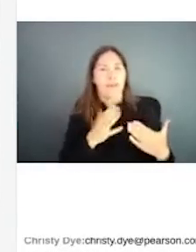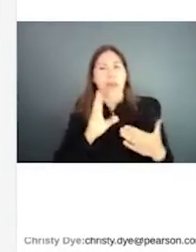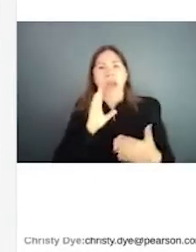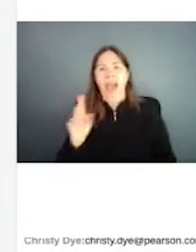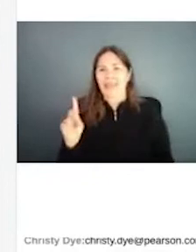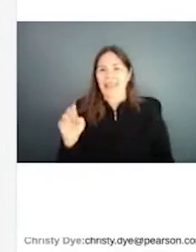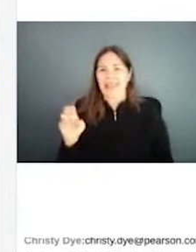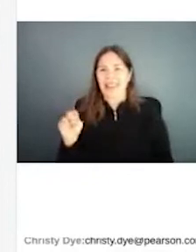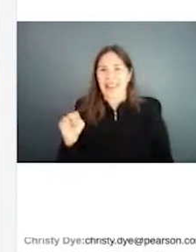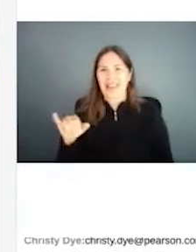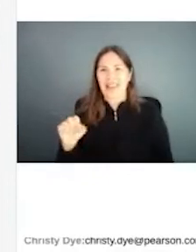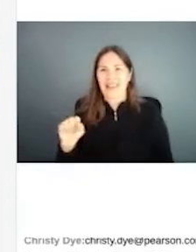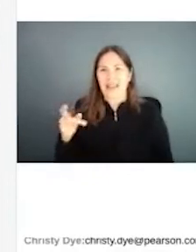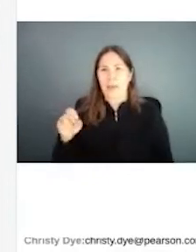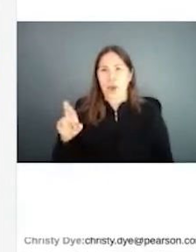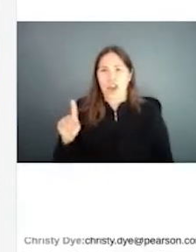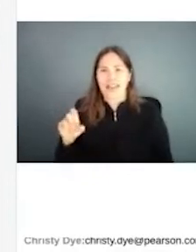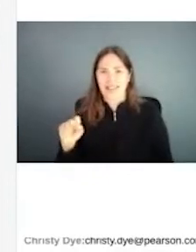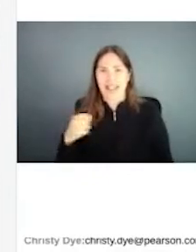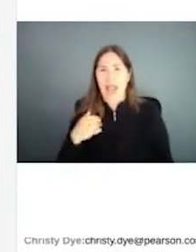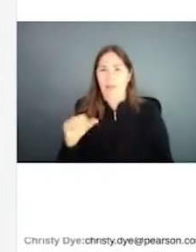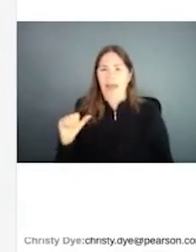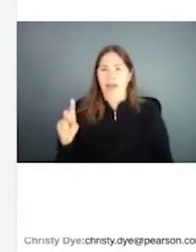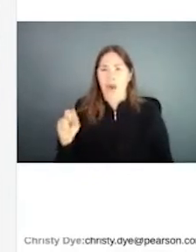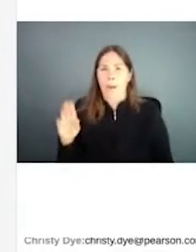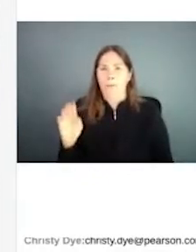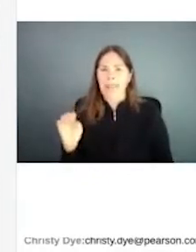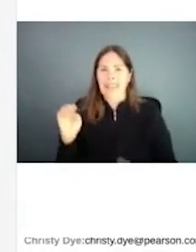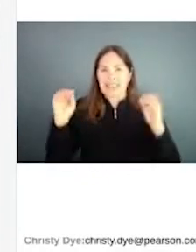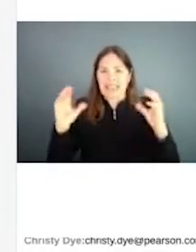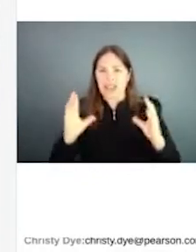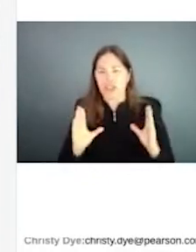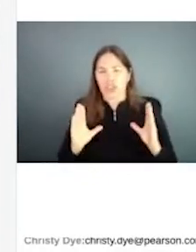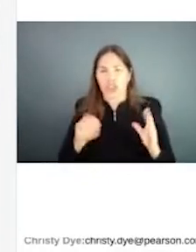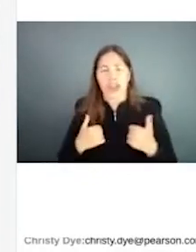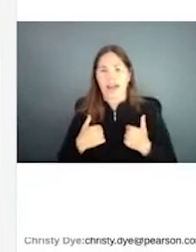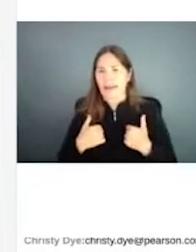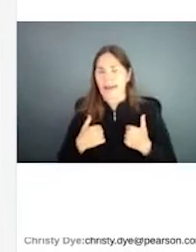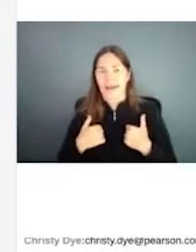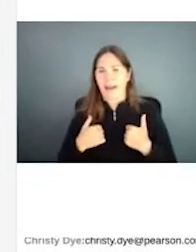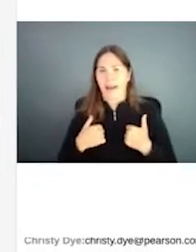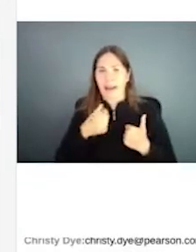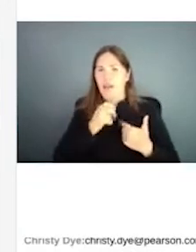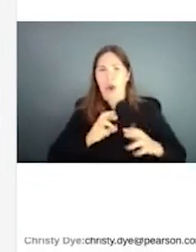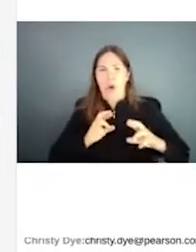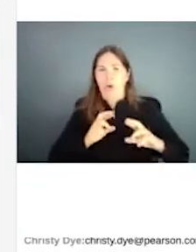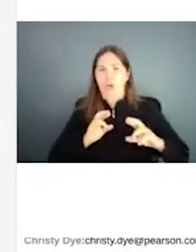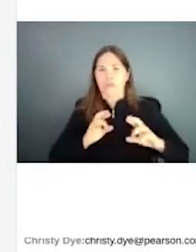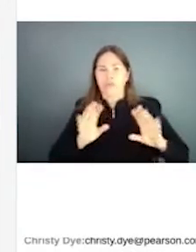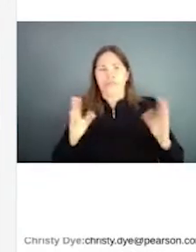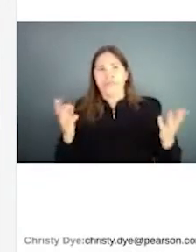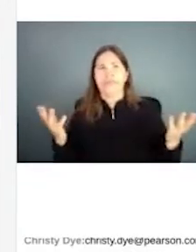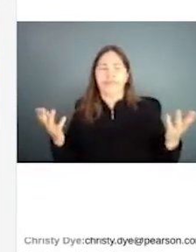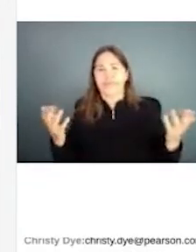Perks, and I am an Adobe teacher. I do not purport to be anything